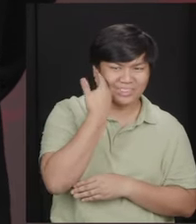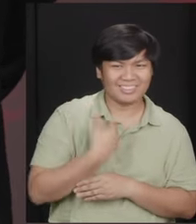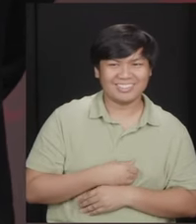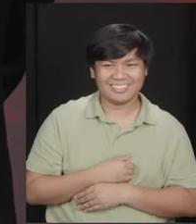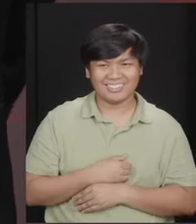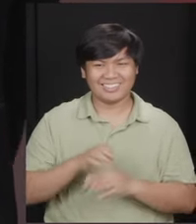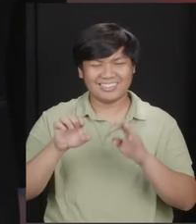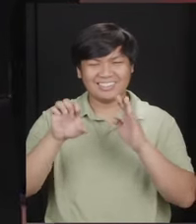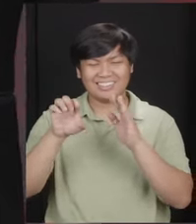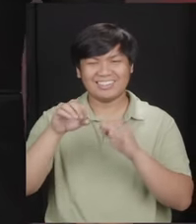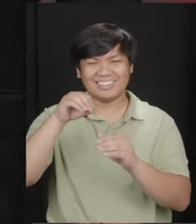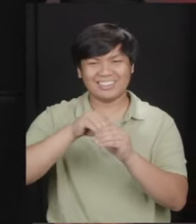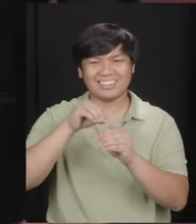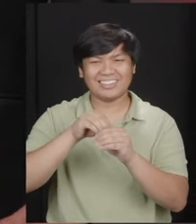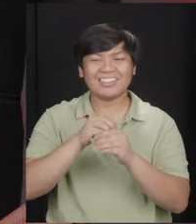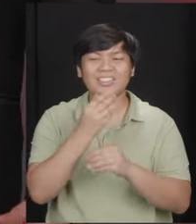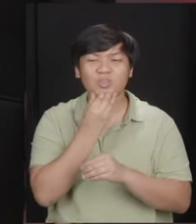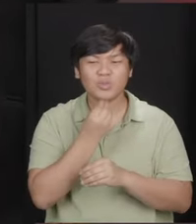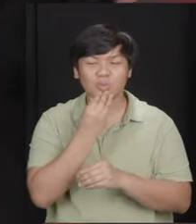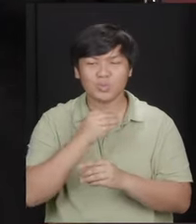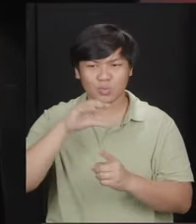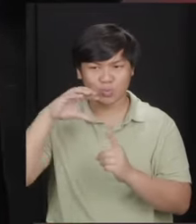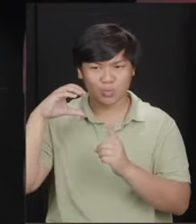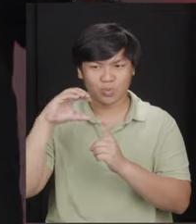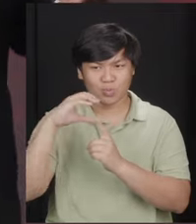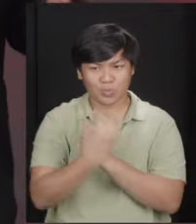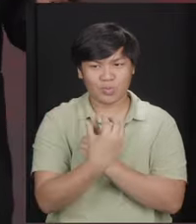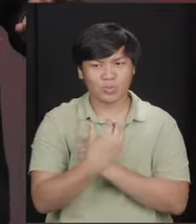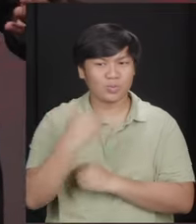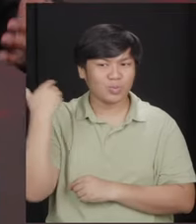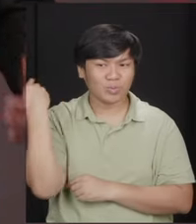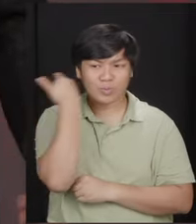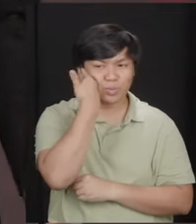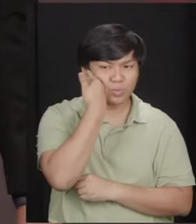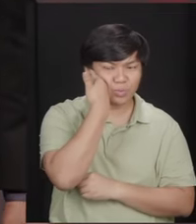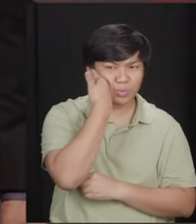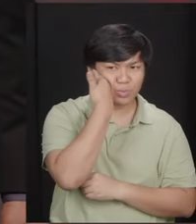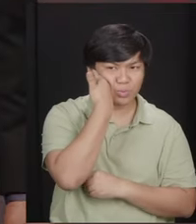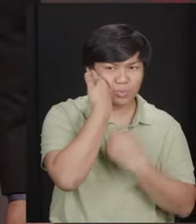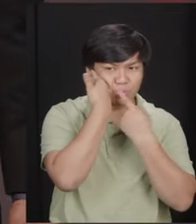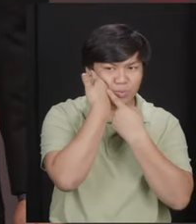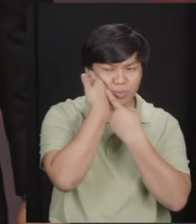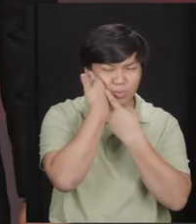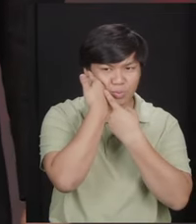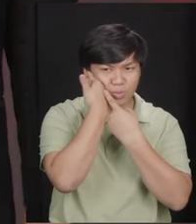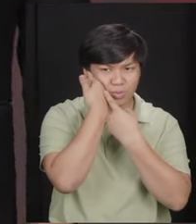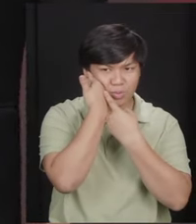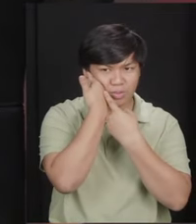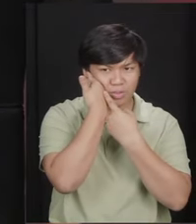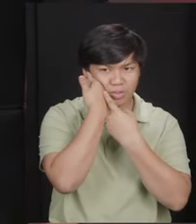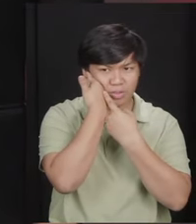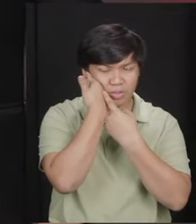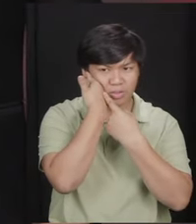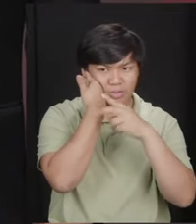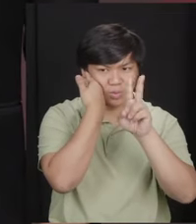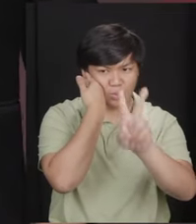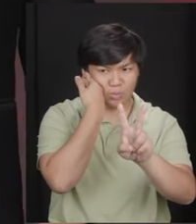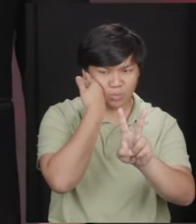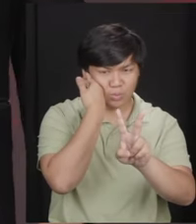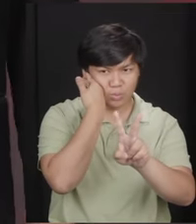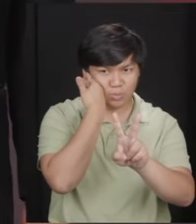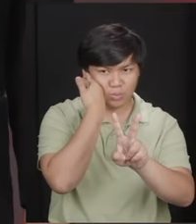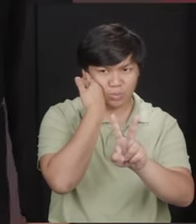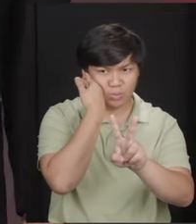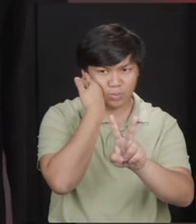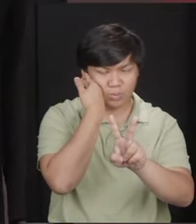culture, if you were slapped with a backhand slap, which hits you in the right cheek, it's considered twice